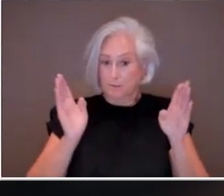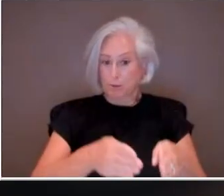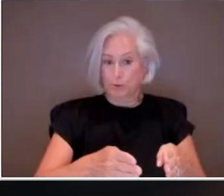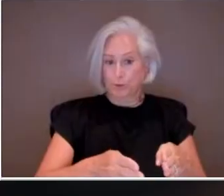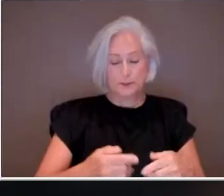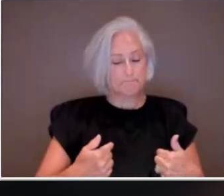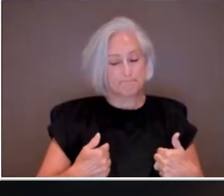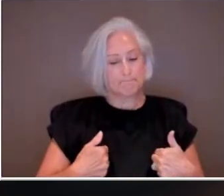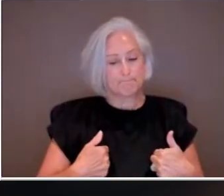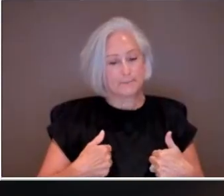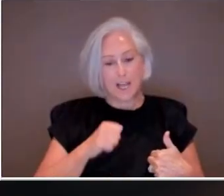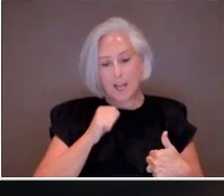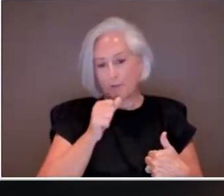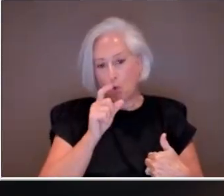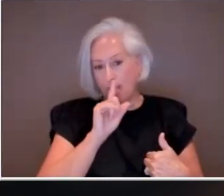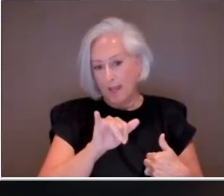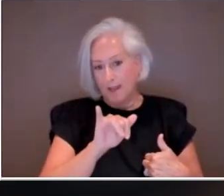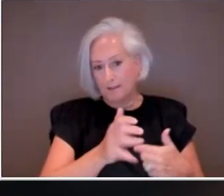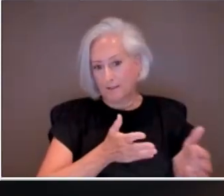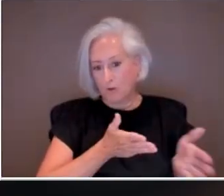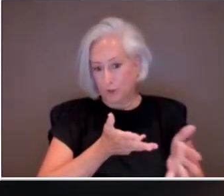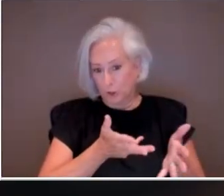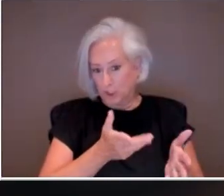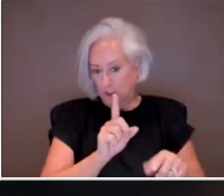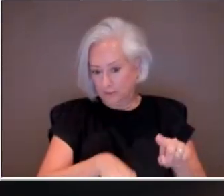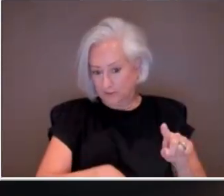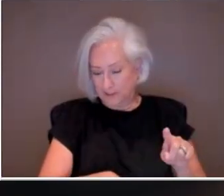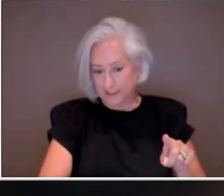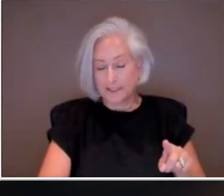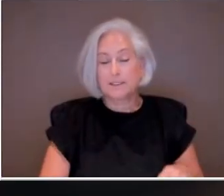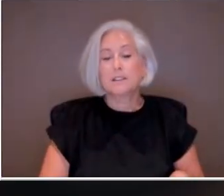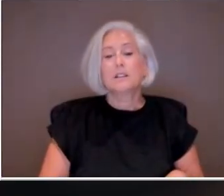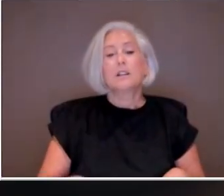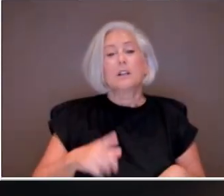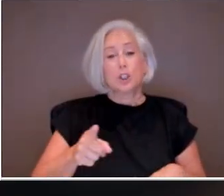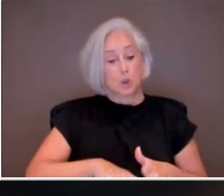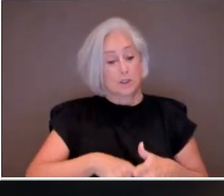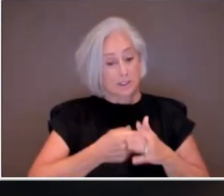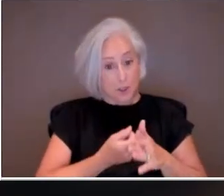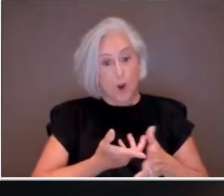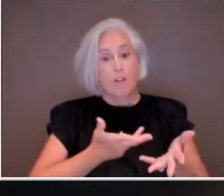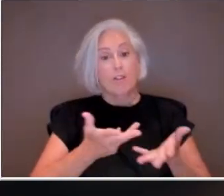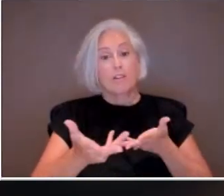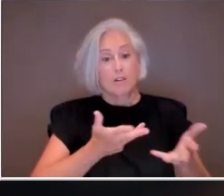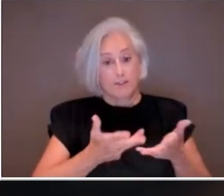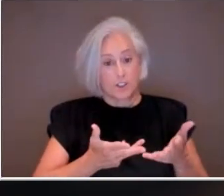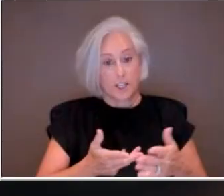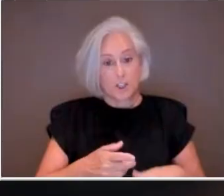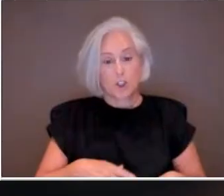have that discussion. And so I think you initiate the conversation, as she had mentioned,